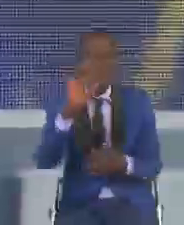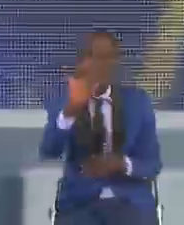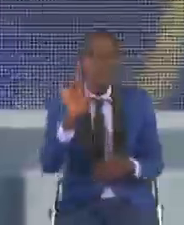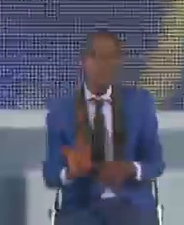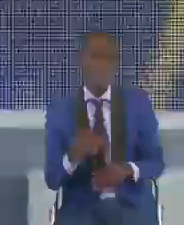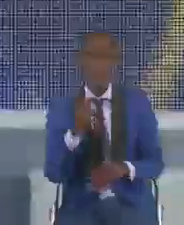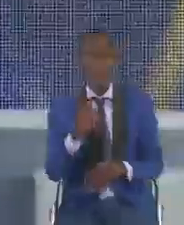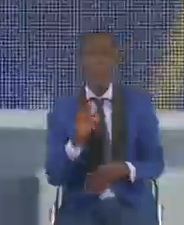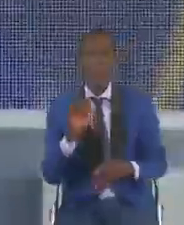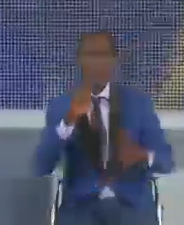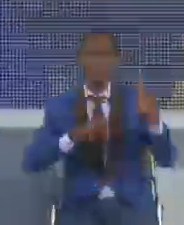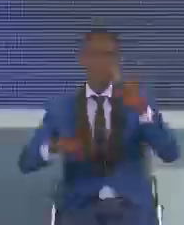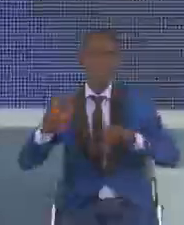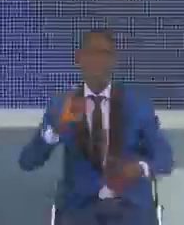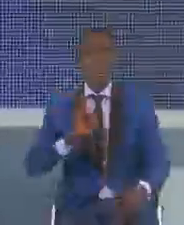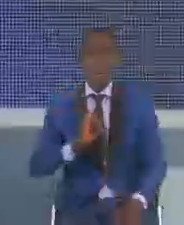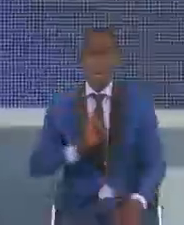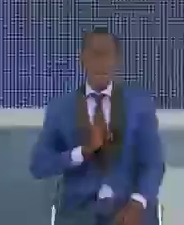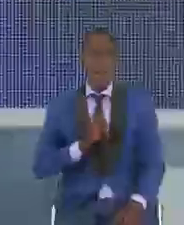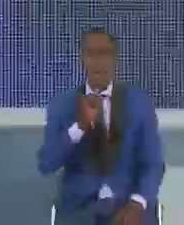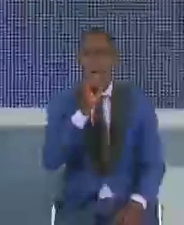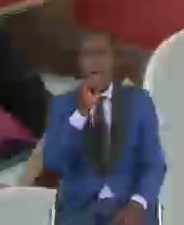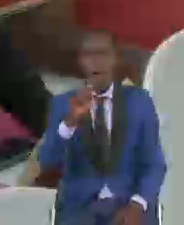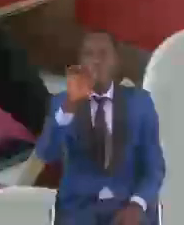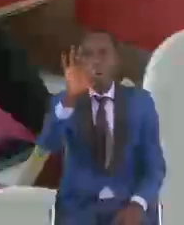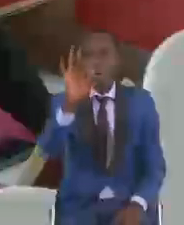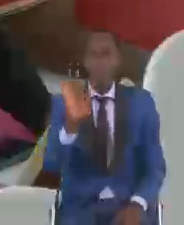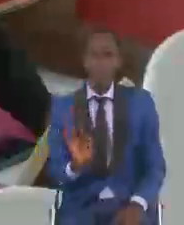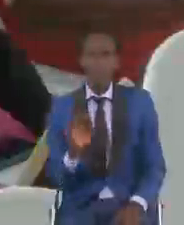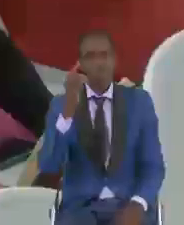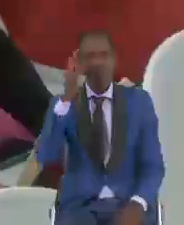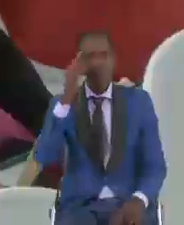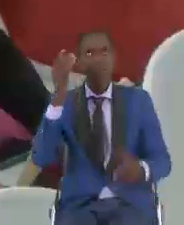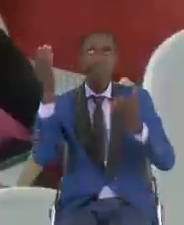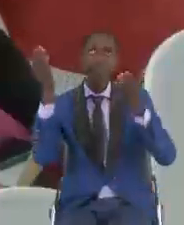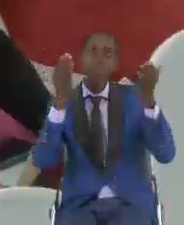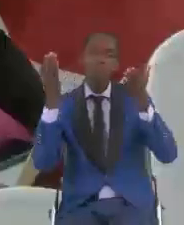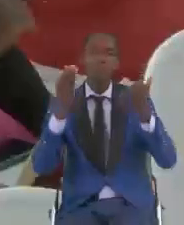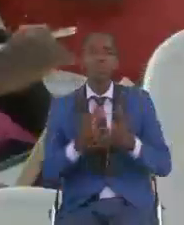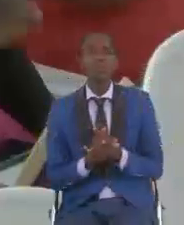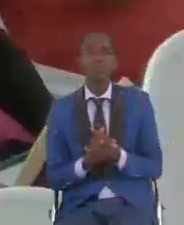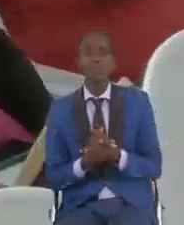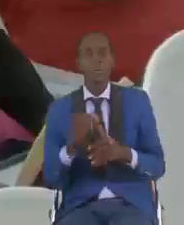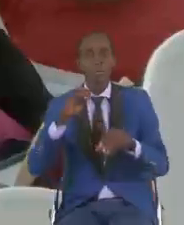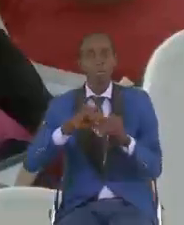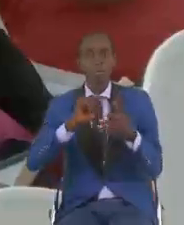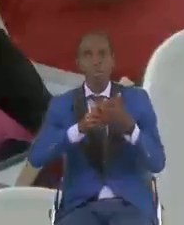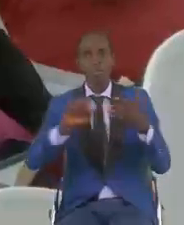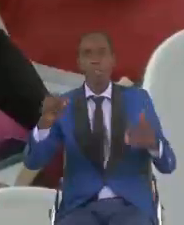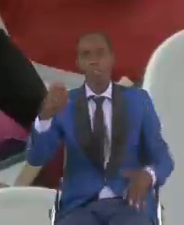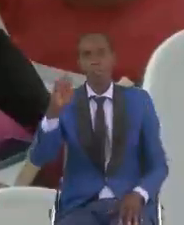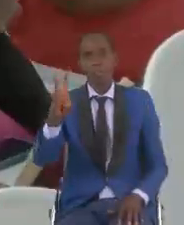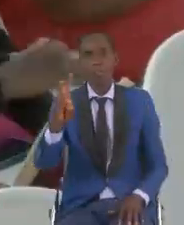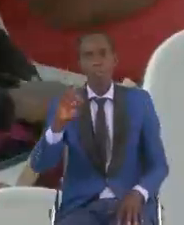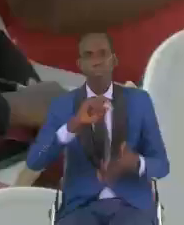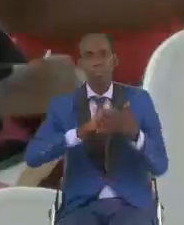for service. Somebody there, I'm appointed for service. Look at verse 16. It says in verse